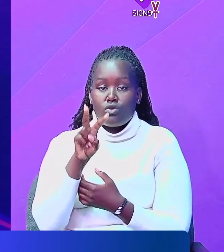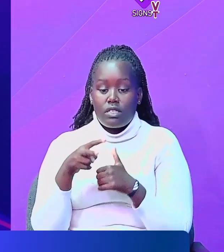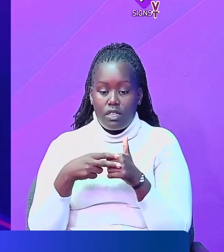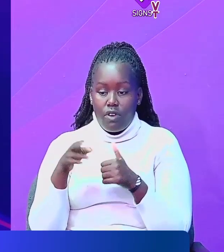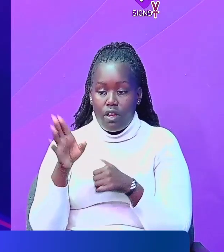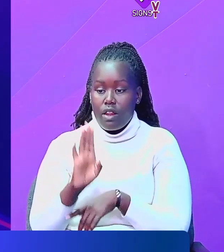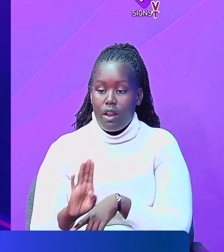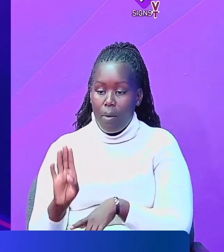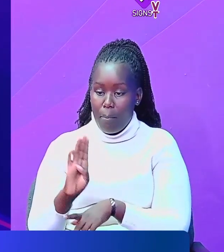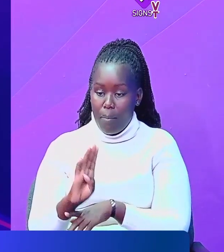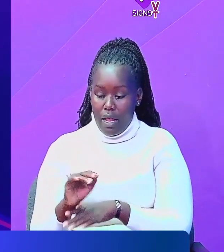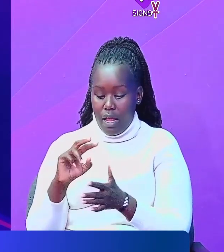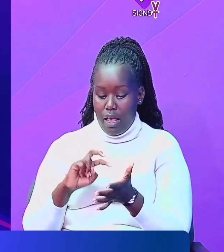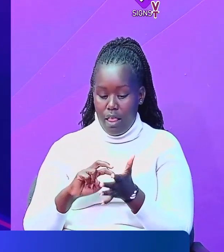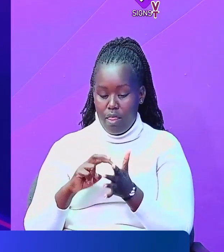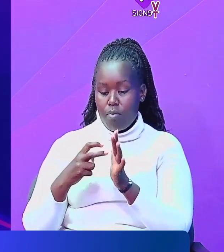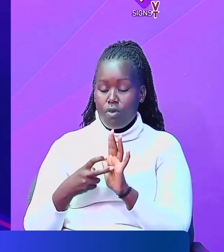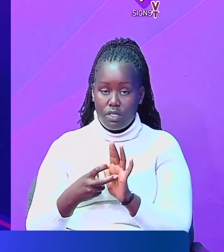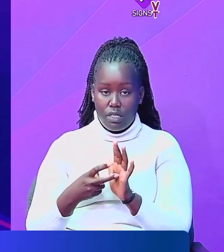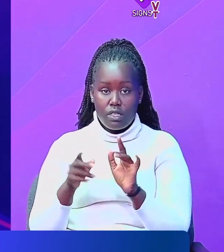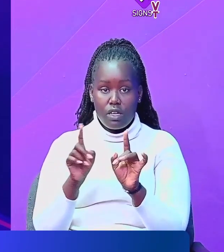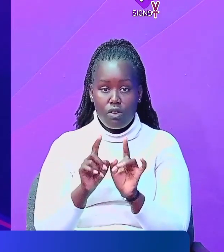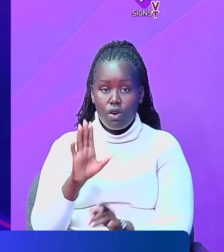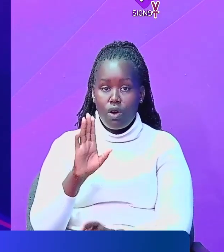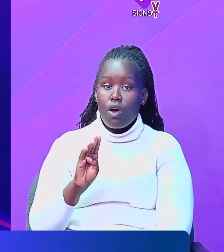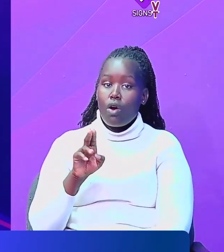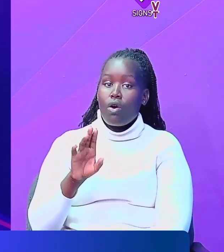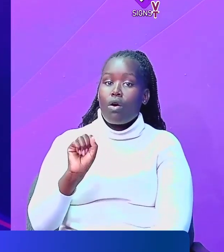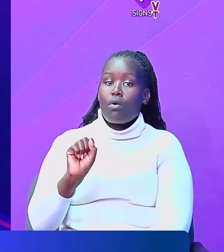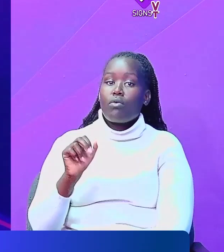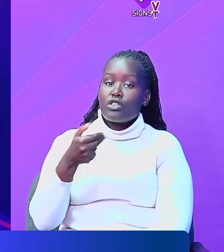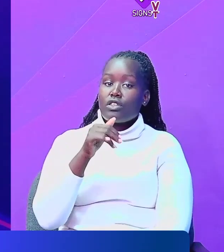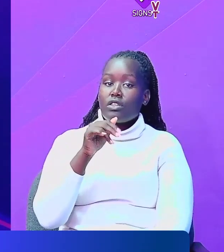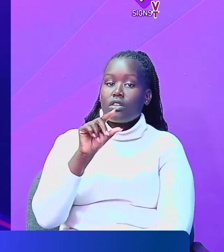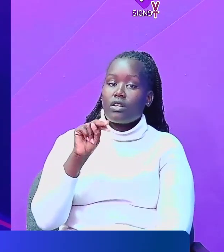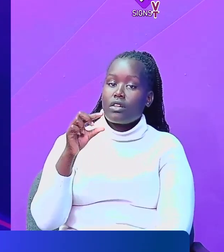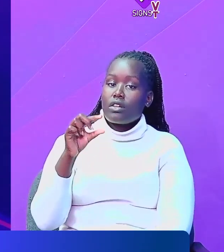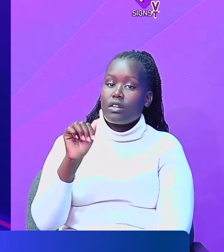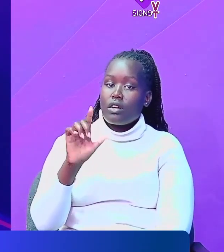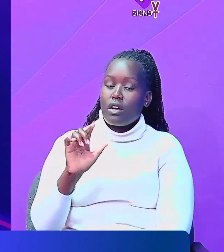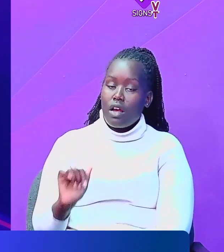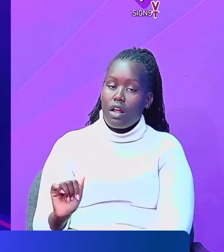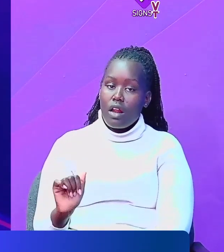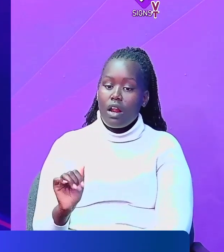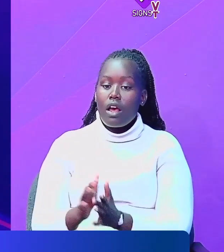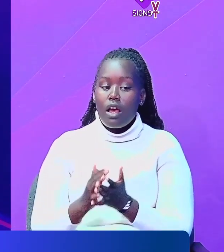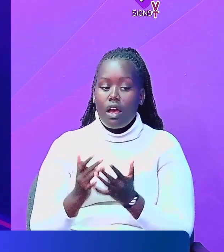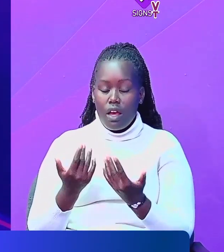in Isilu and Bushingala in Ikolomani, and sites to